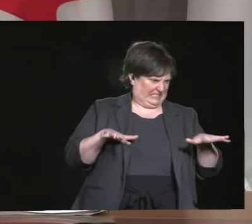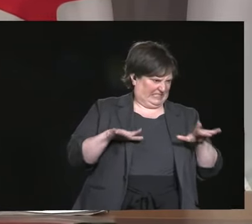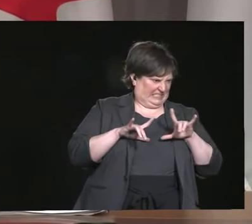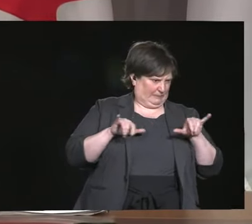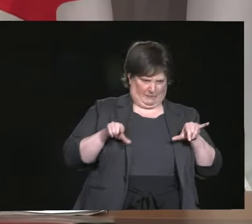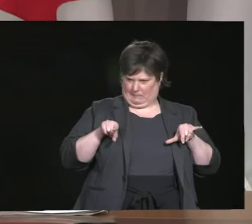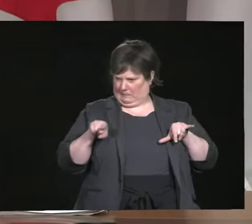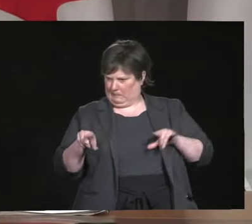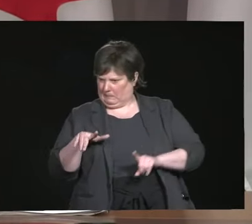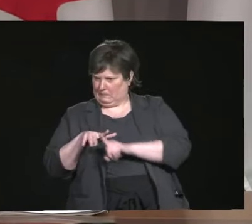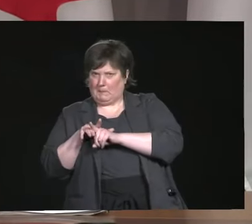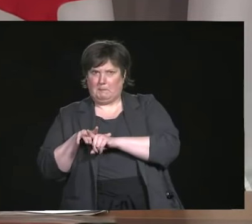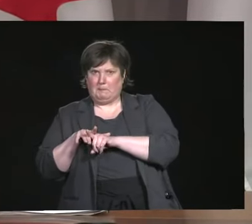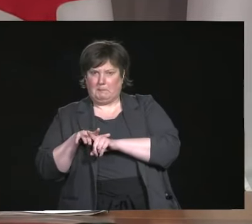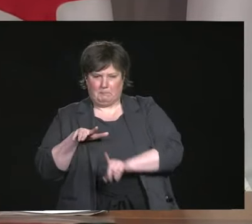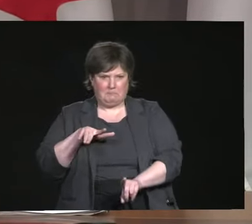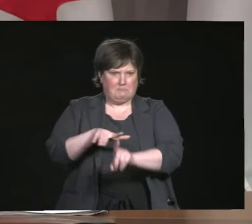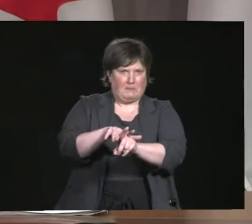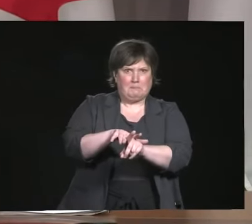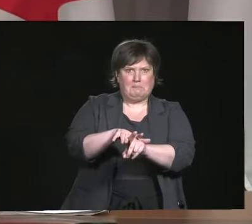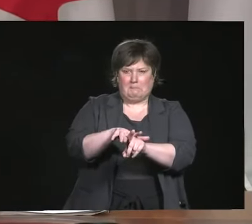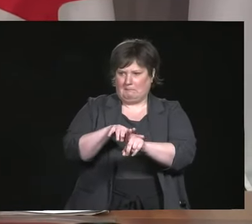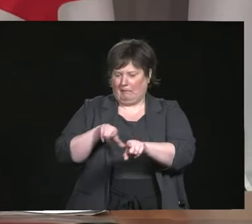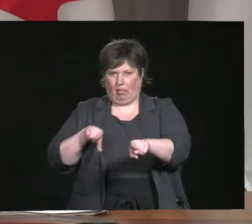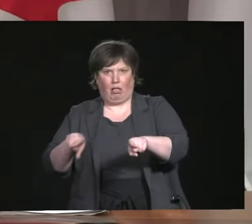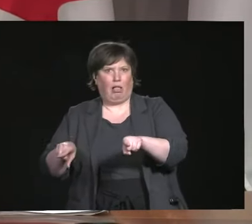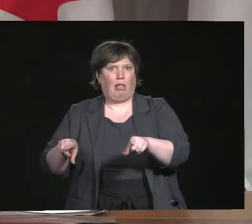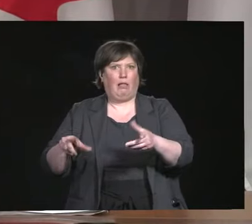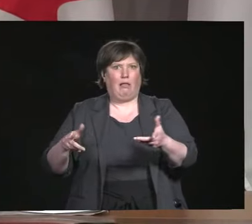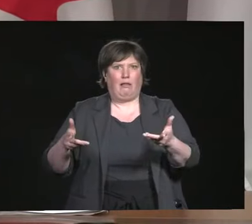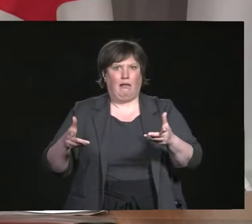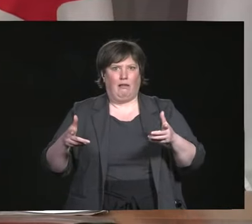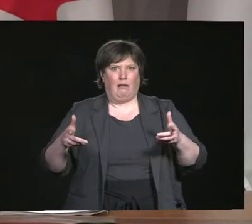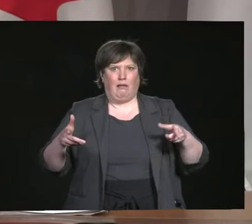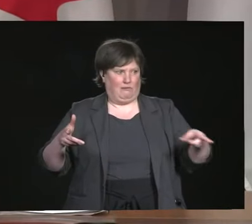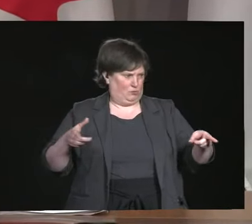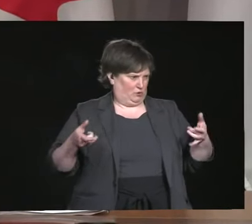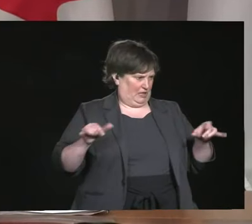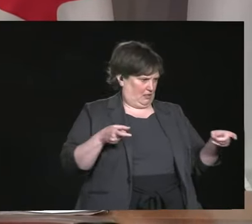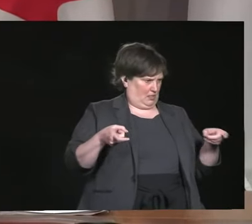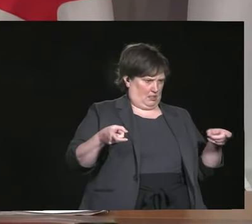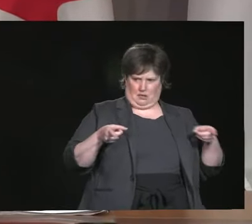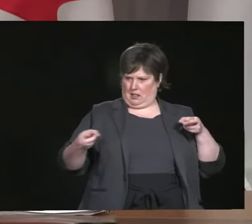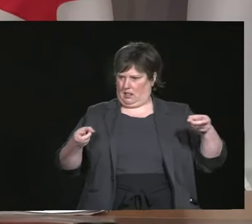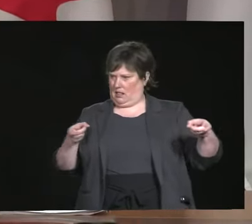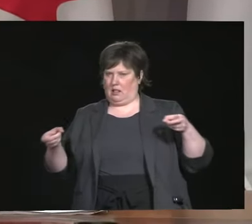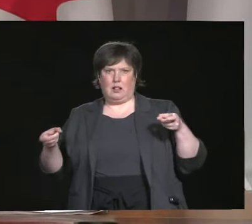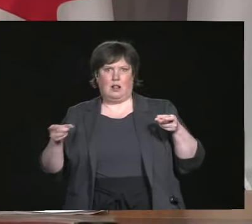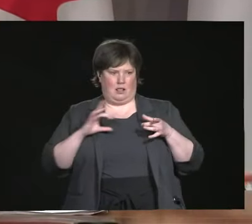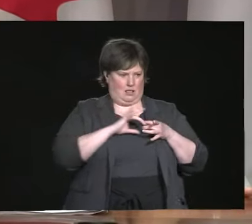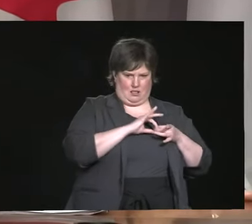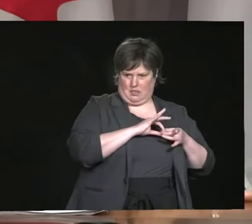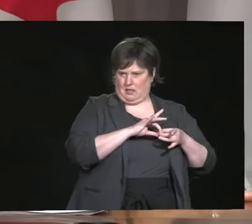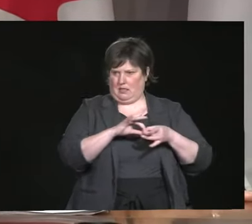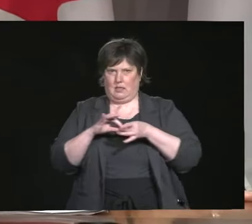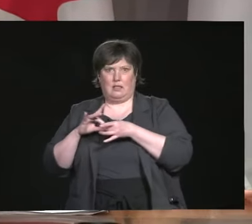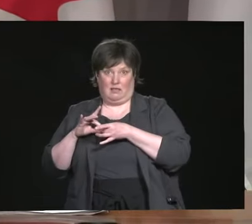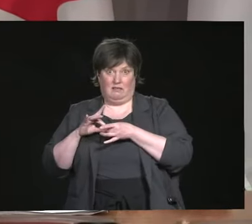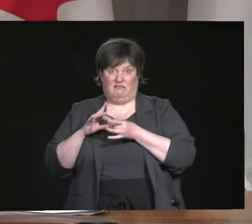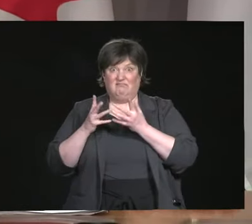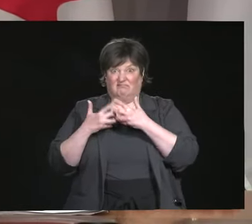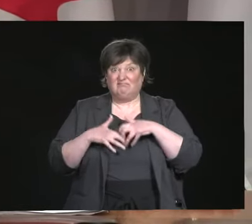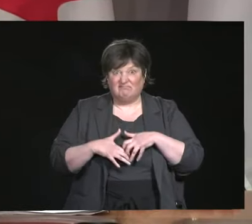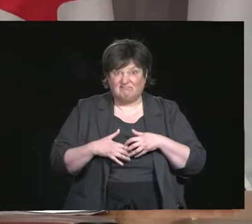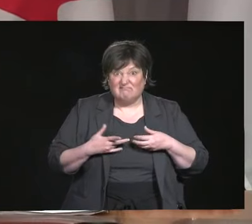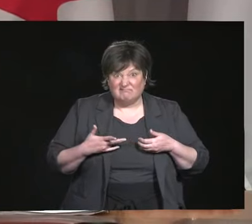extreme weather events, even as we continue to work hard to fight the global pandemic. That